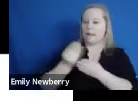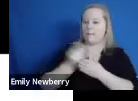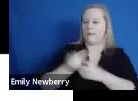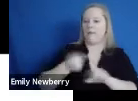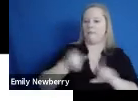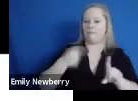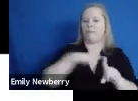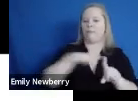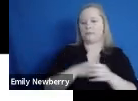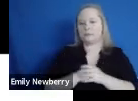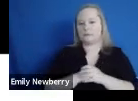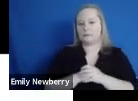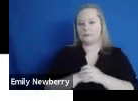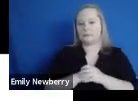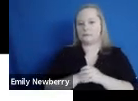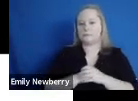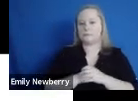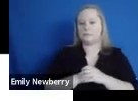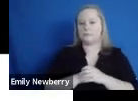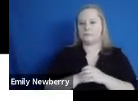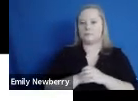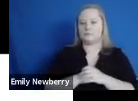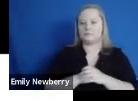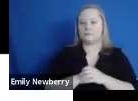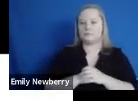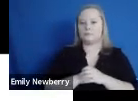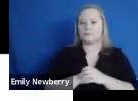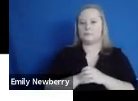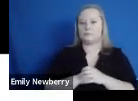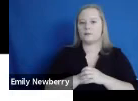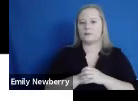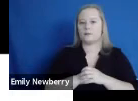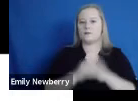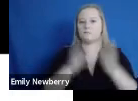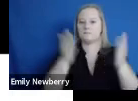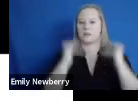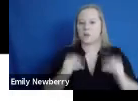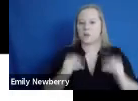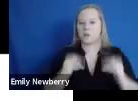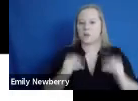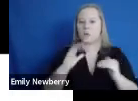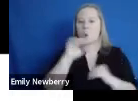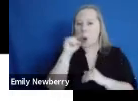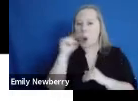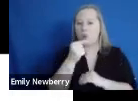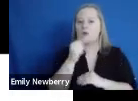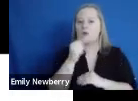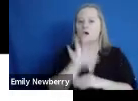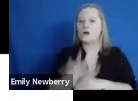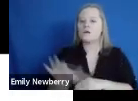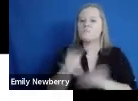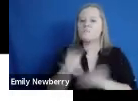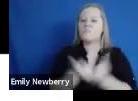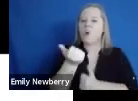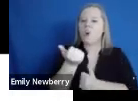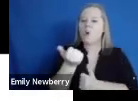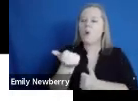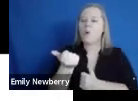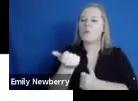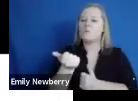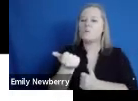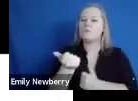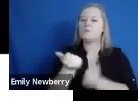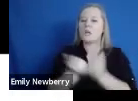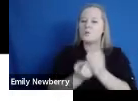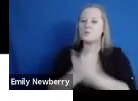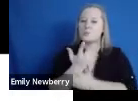And we'll go to the corn. We have majority of our corn here grown on the farm